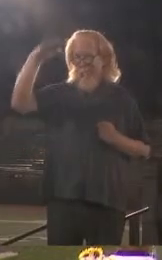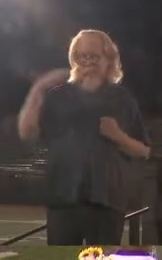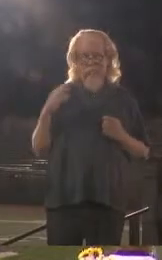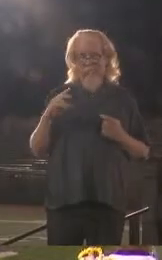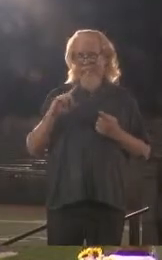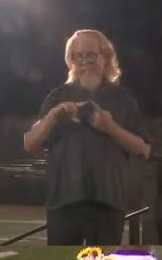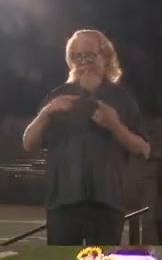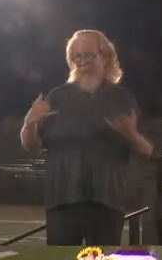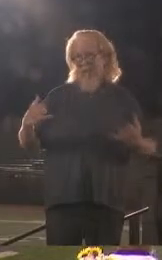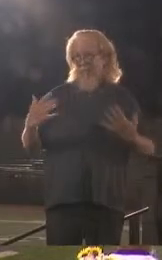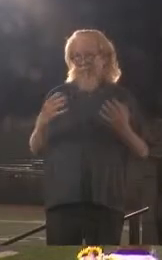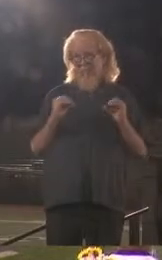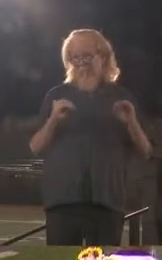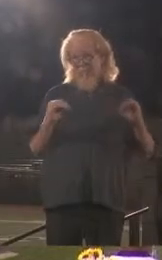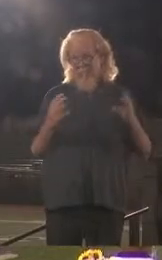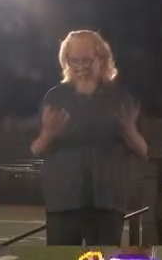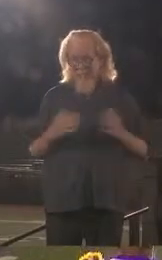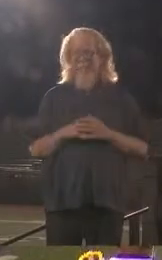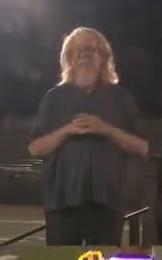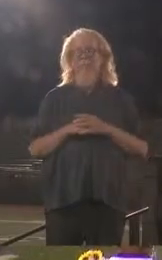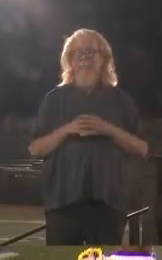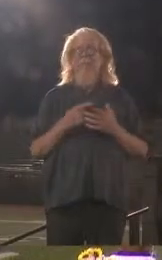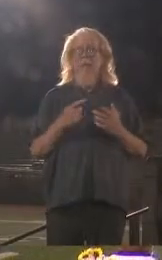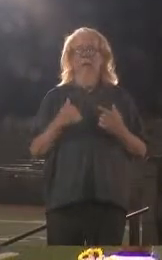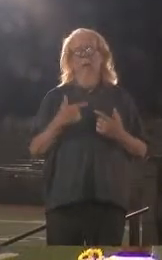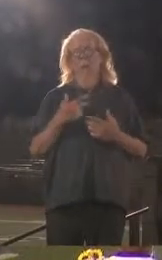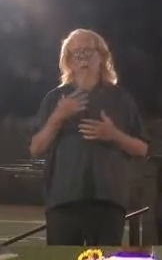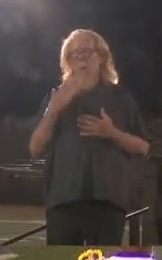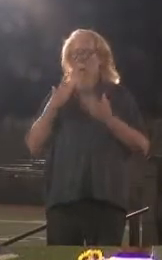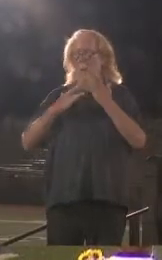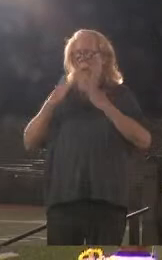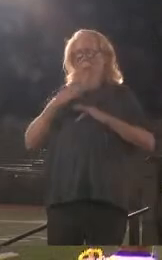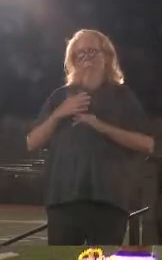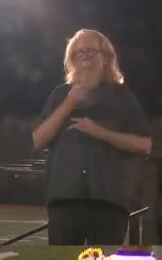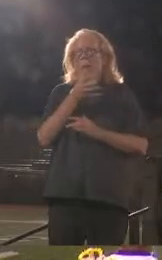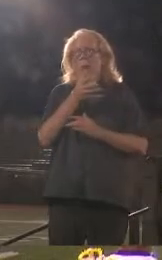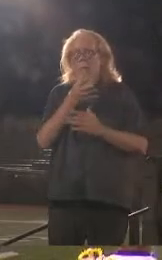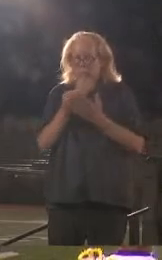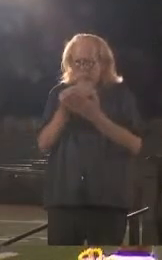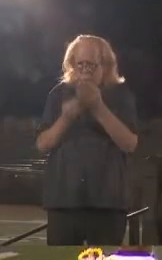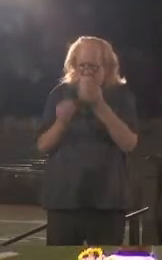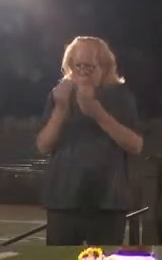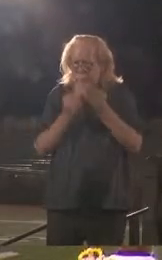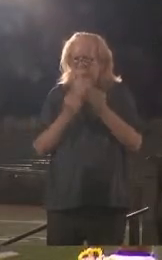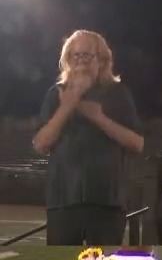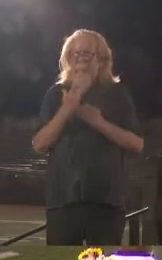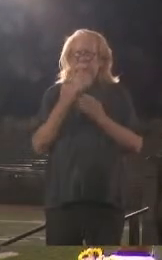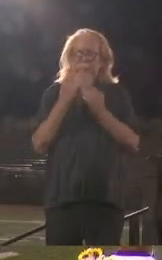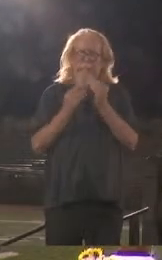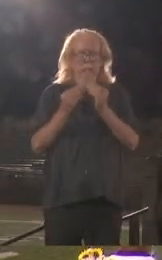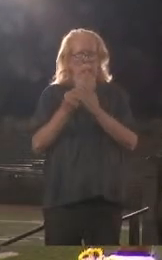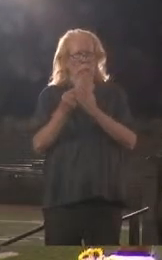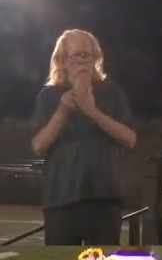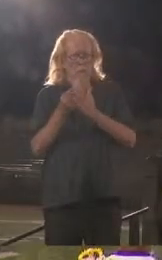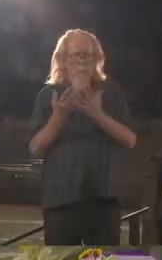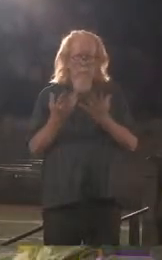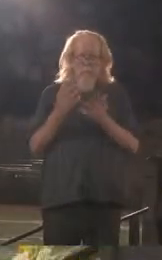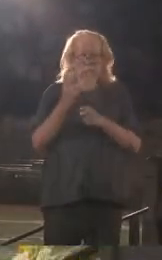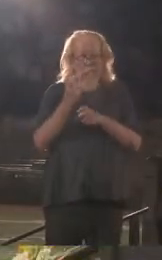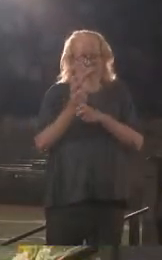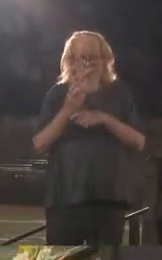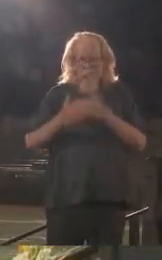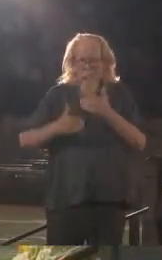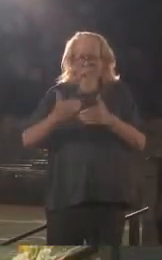The absence of a father in my life put a lot of financial strain on my mother, and it made for hard for my family to get by. But